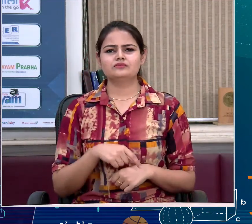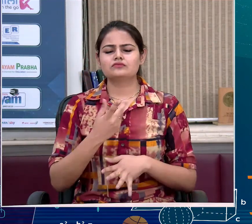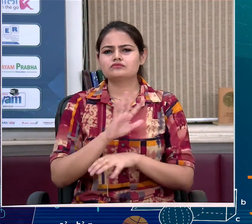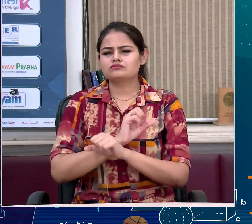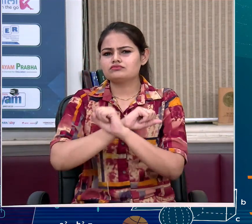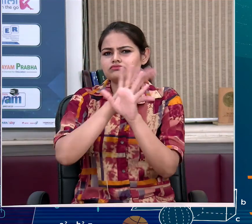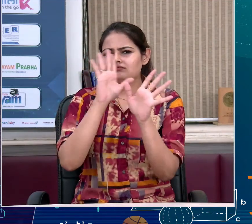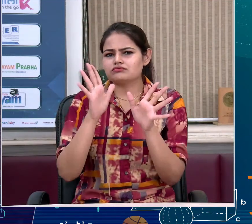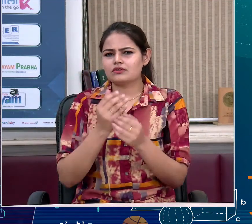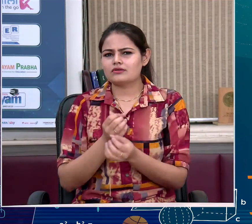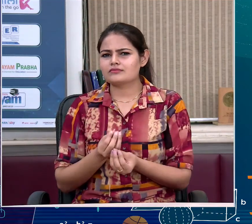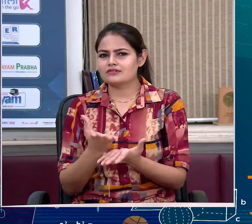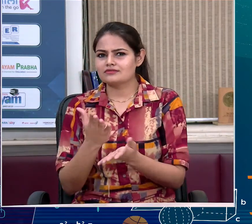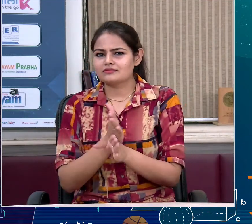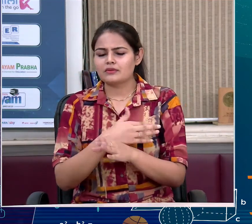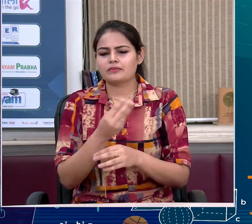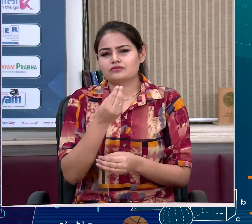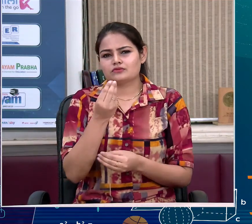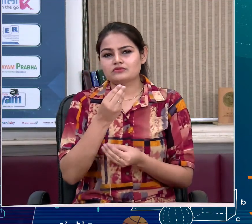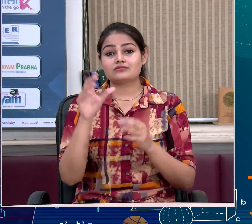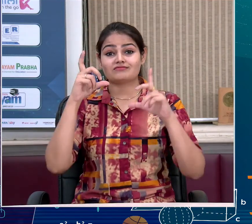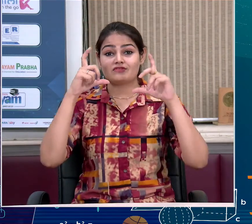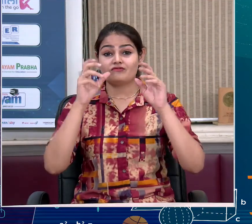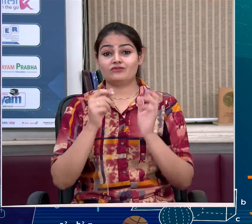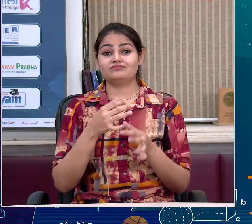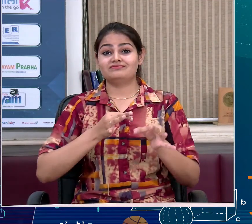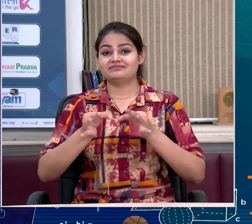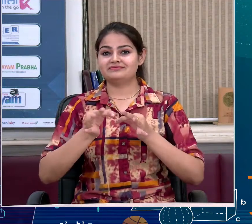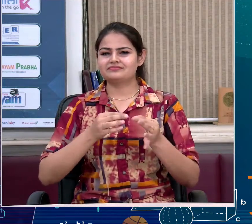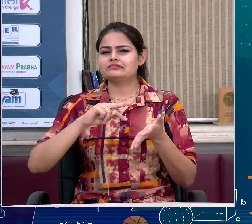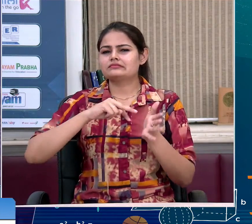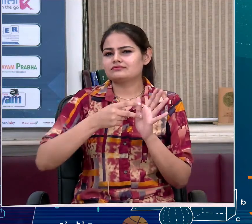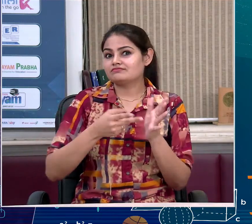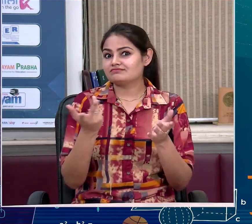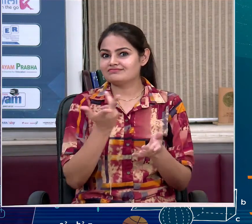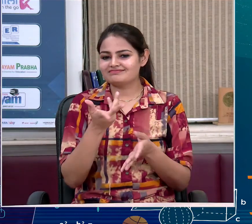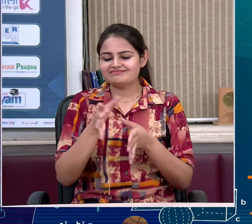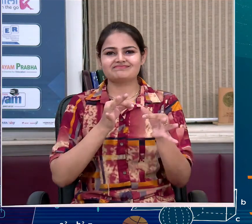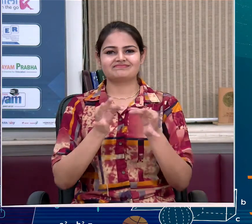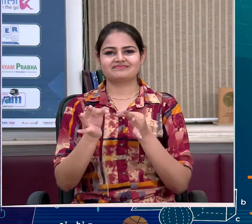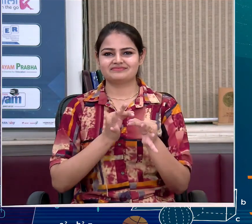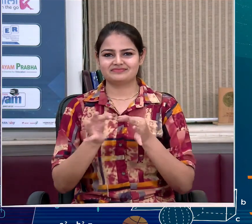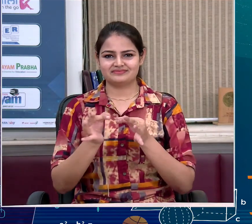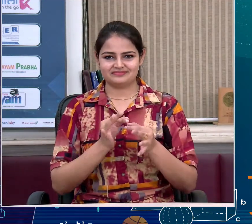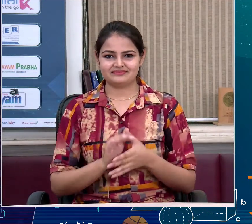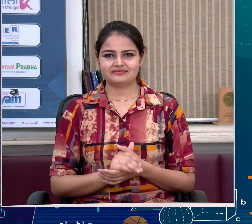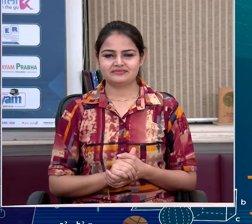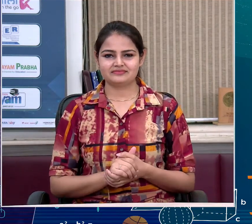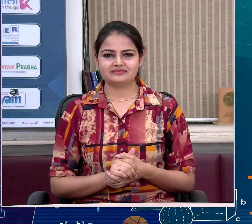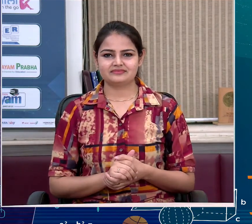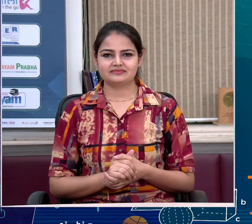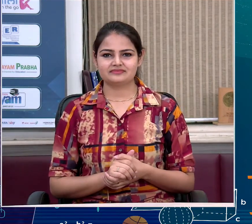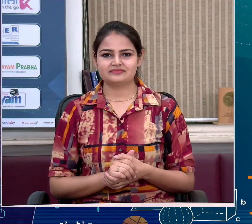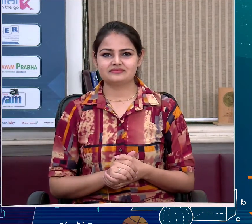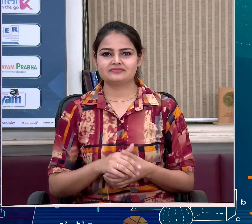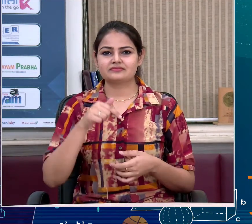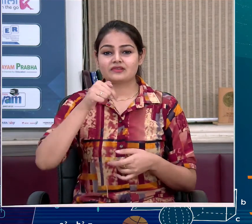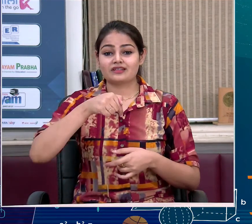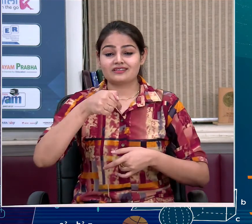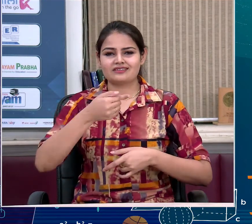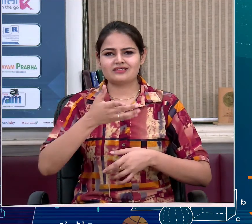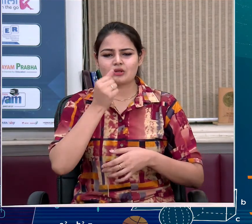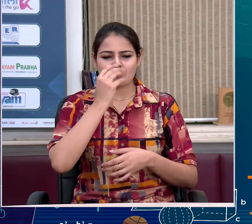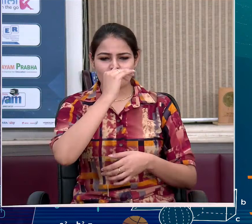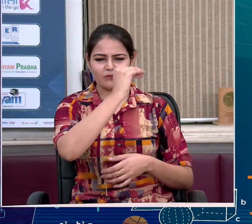really like to just explain the picture in the on your screen, which you can see. So there's this little